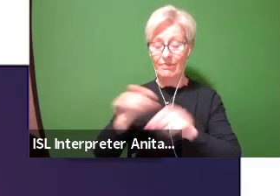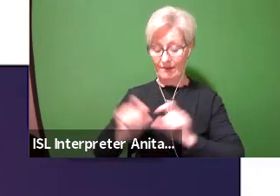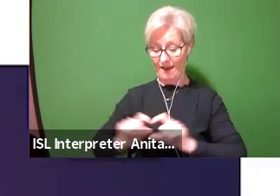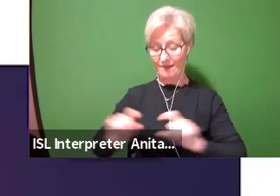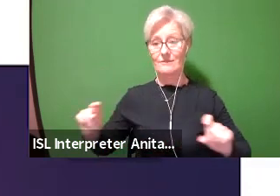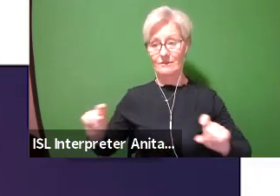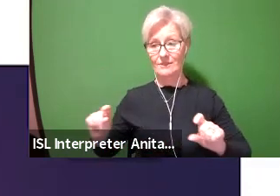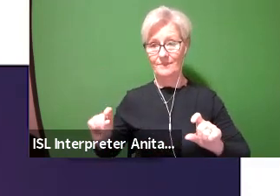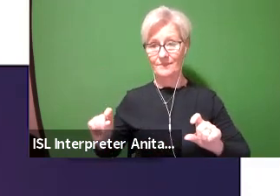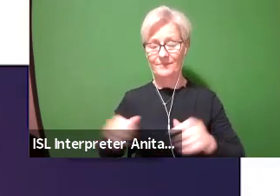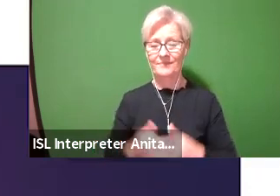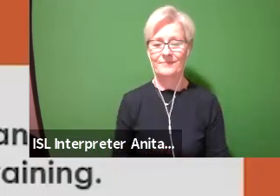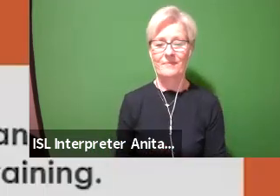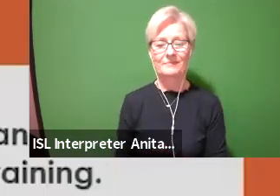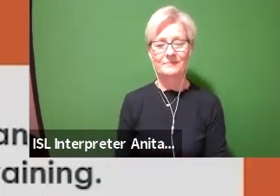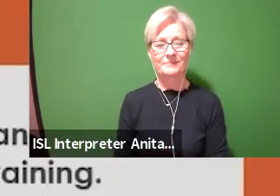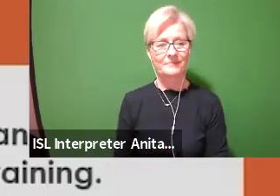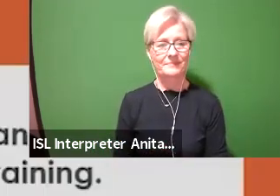who specialize in women's health.